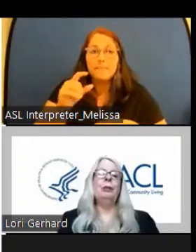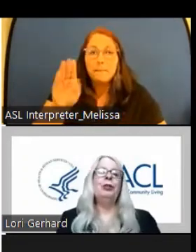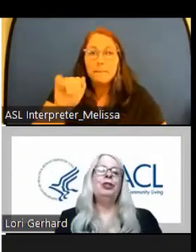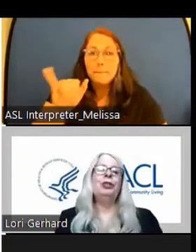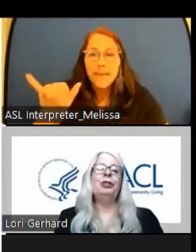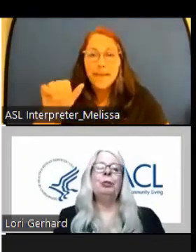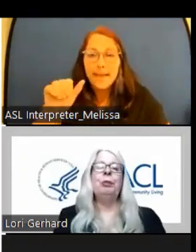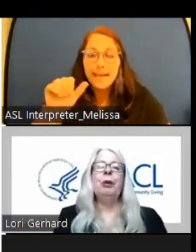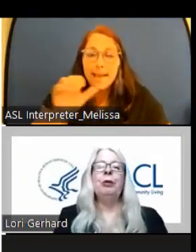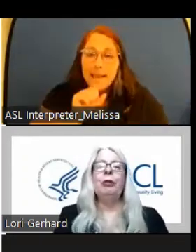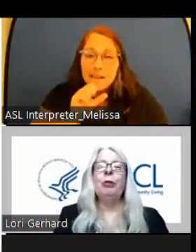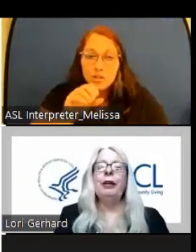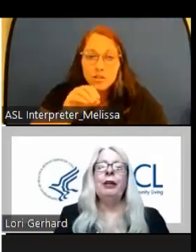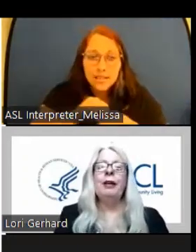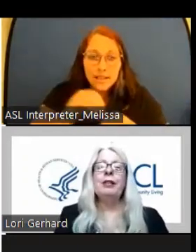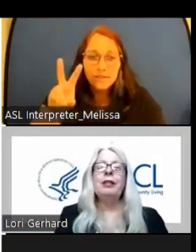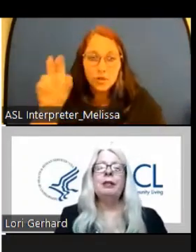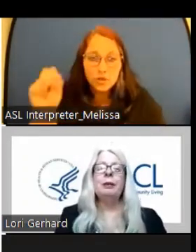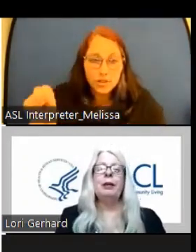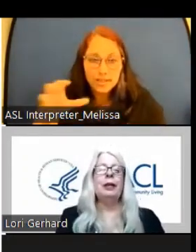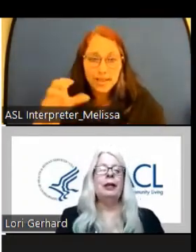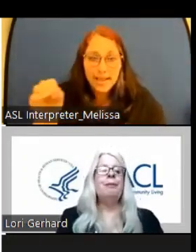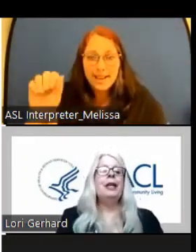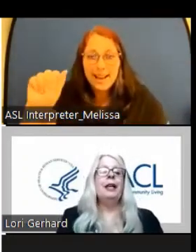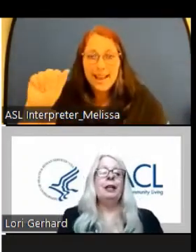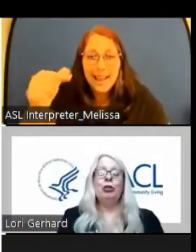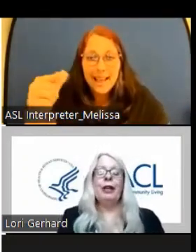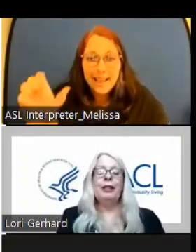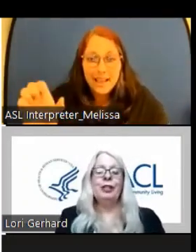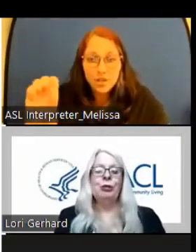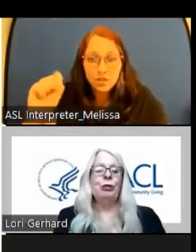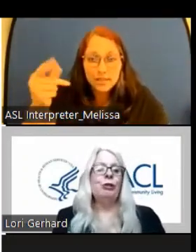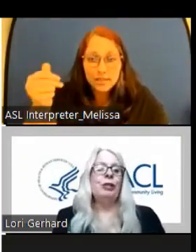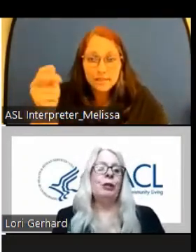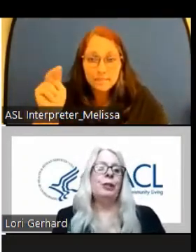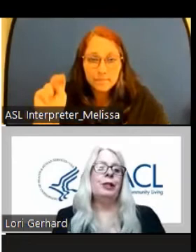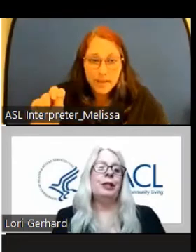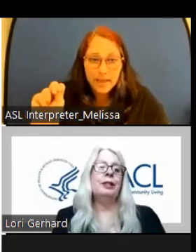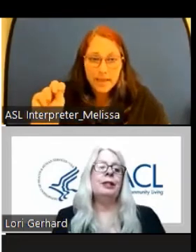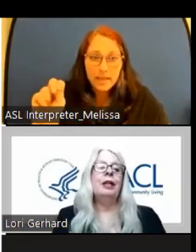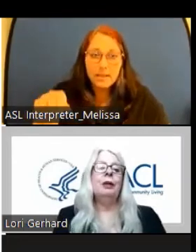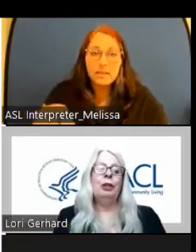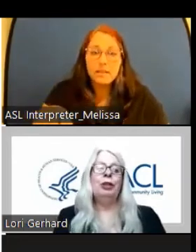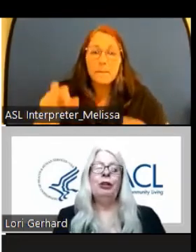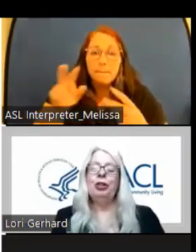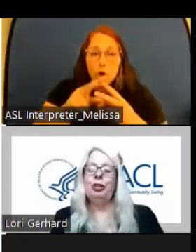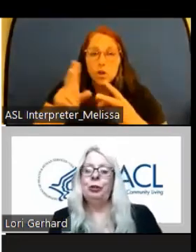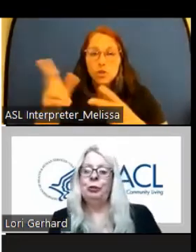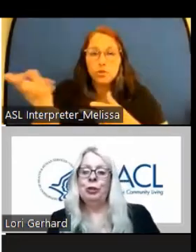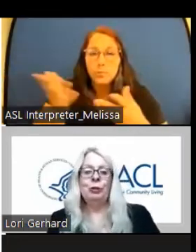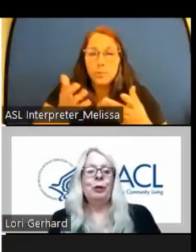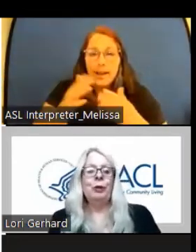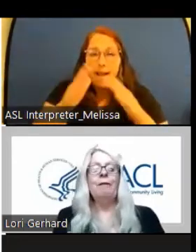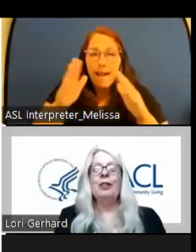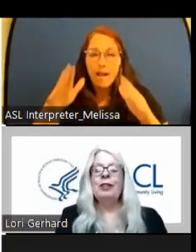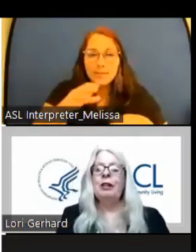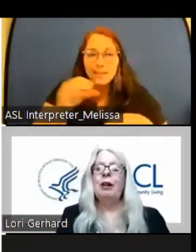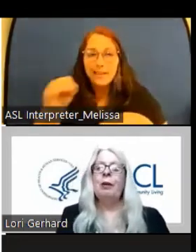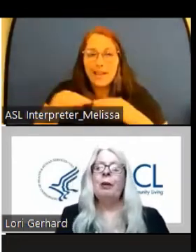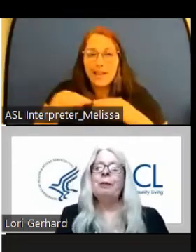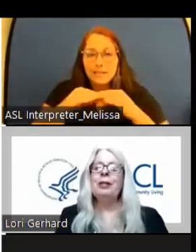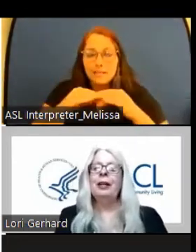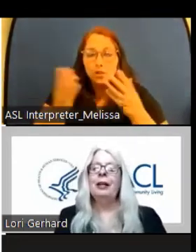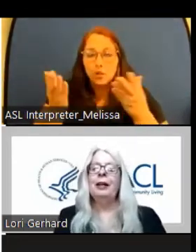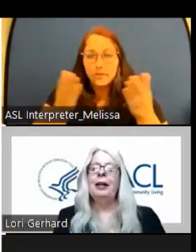include approaches to promote greater housing stability and strategies to address homelessness. We encourage you to visit